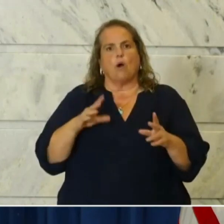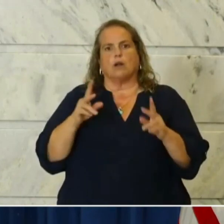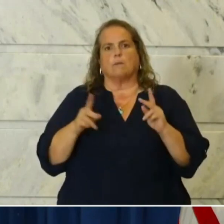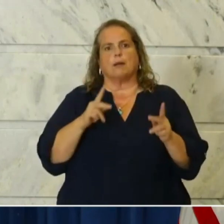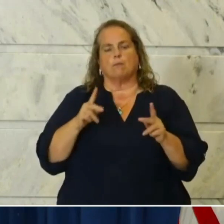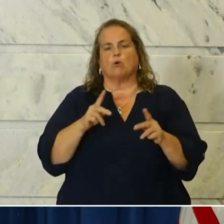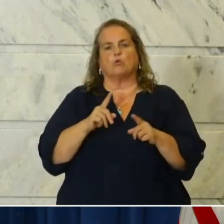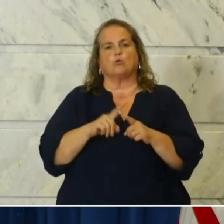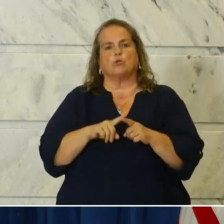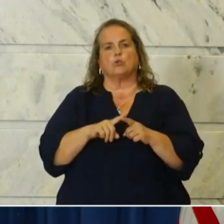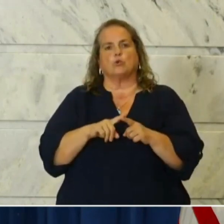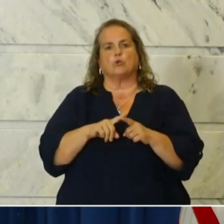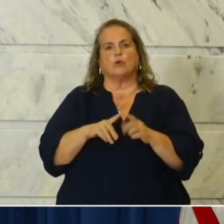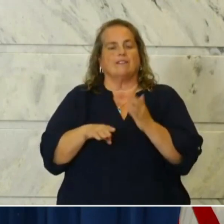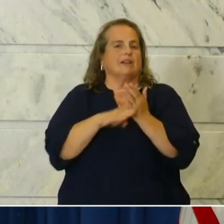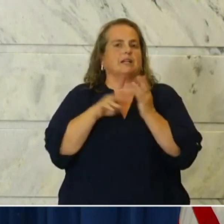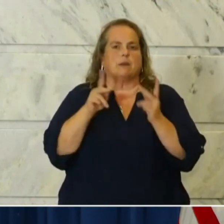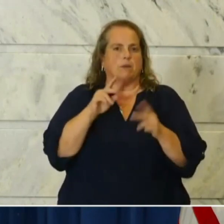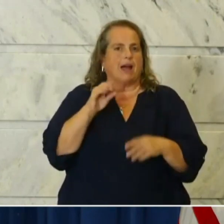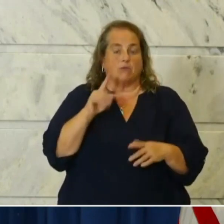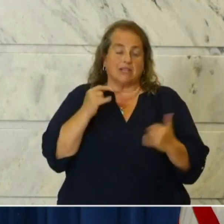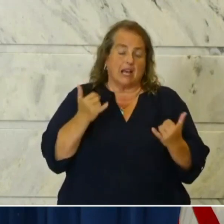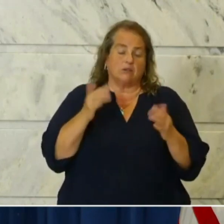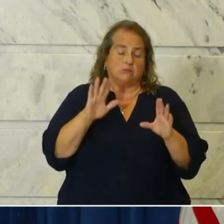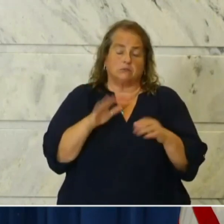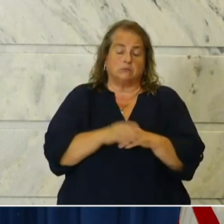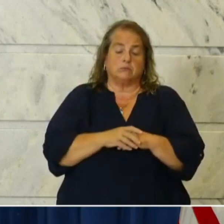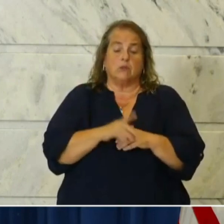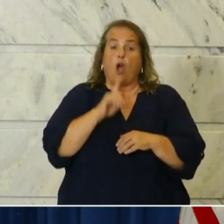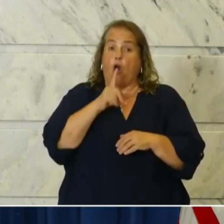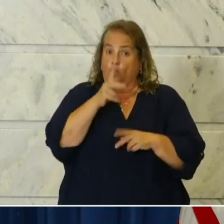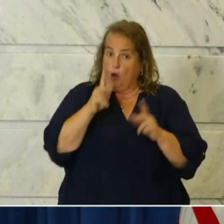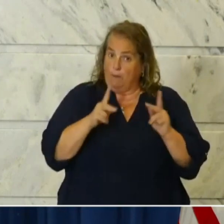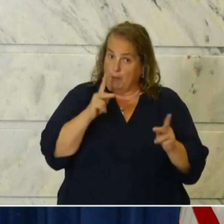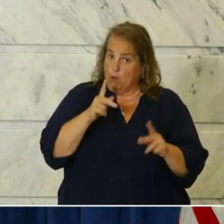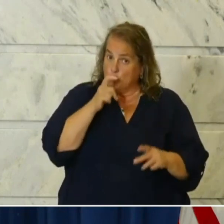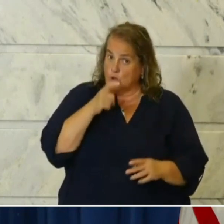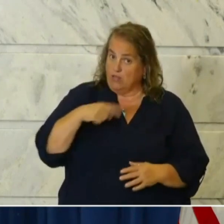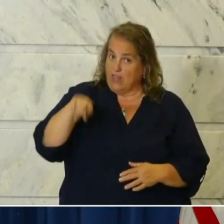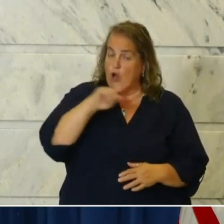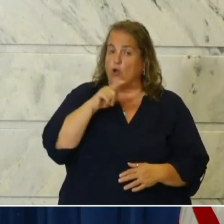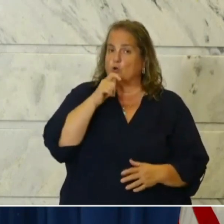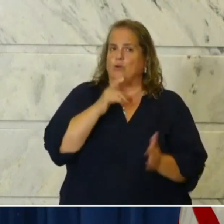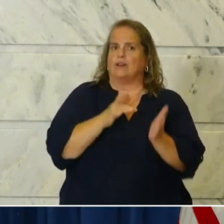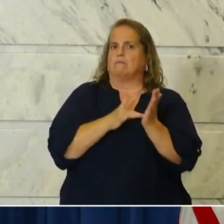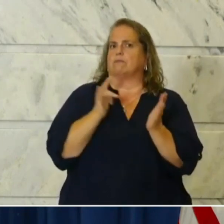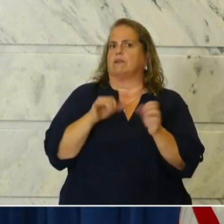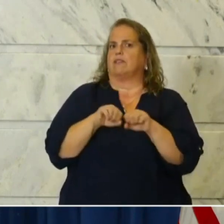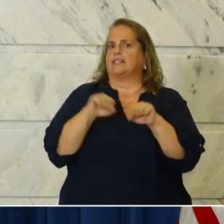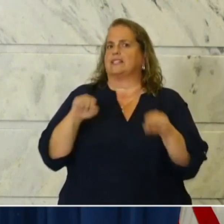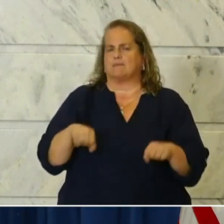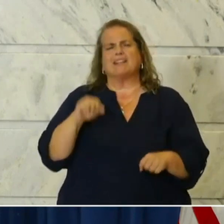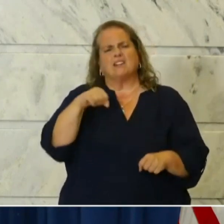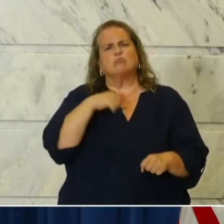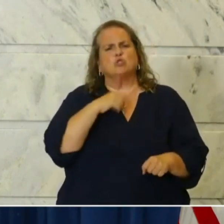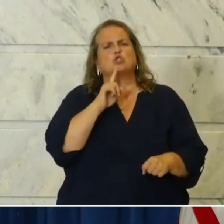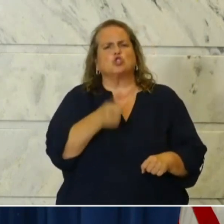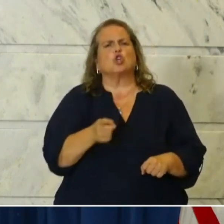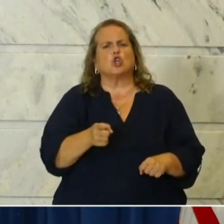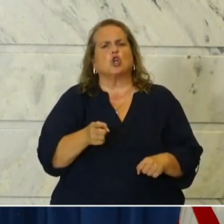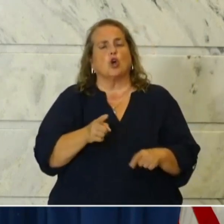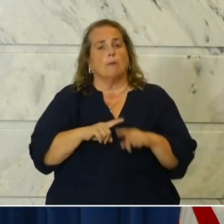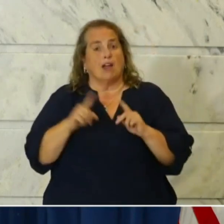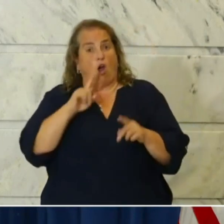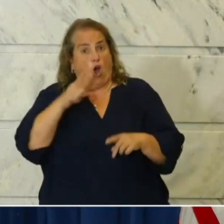out evictions. Now, are there people out there gaming the system? I am sure that they are. But are